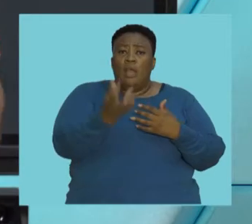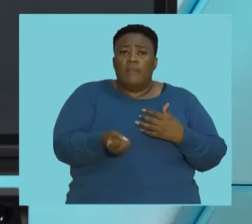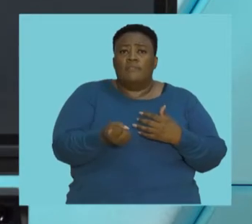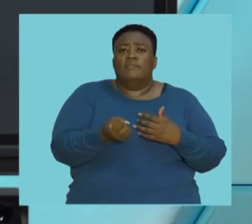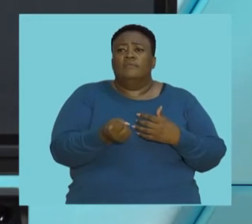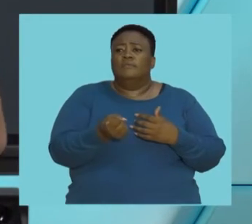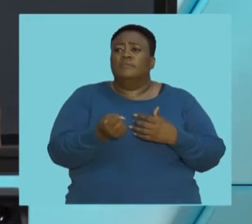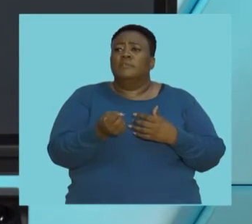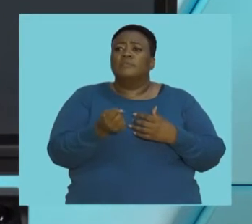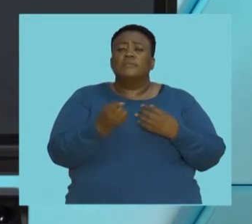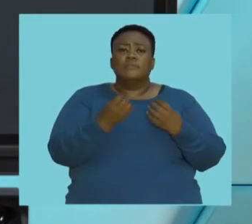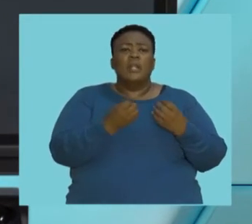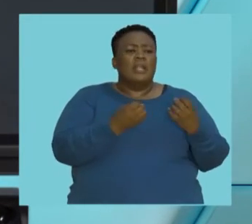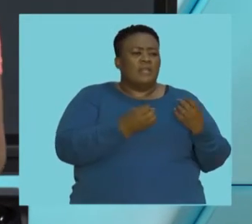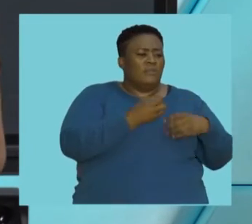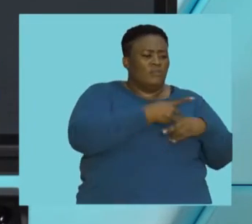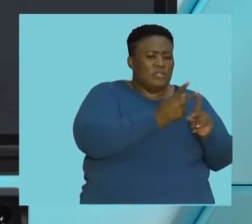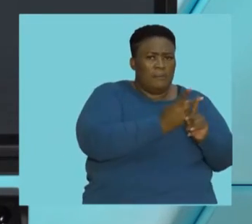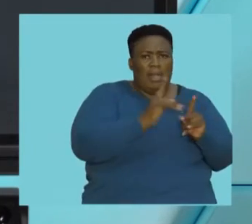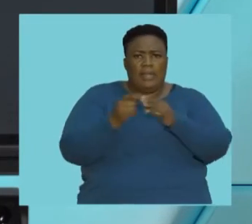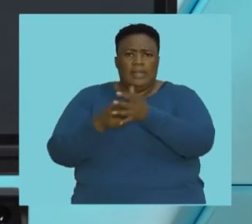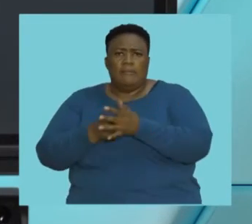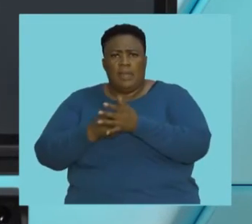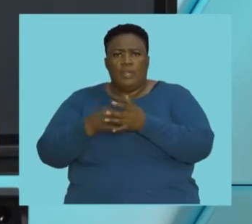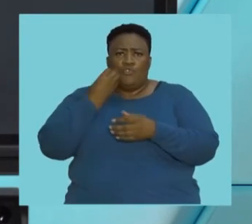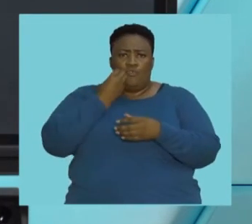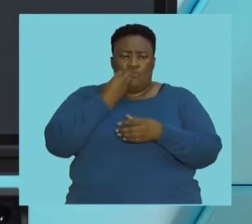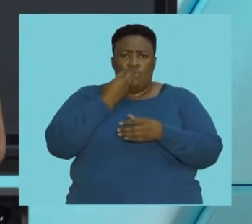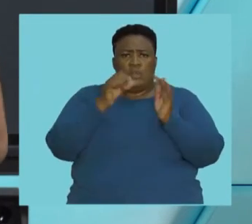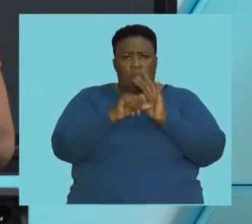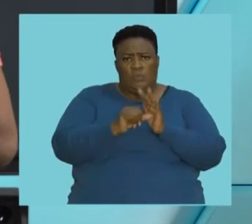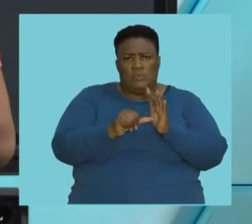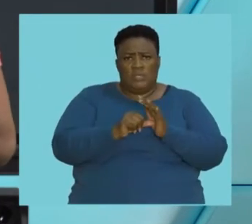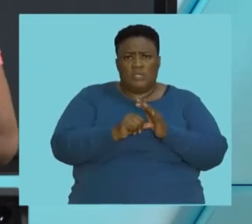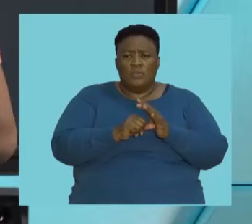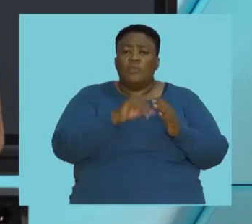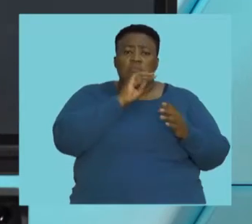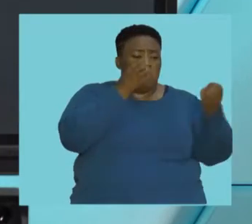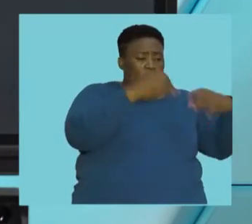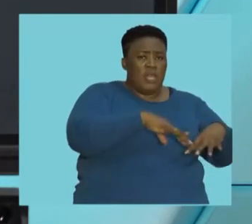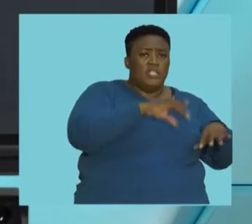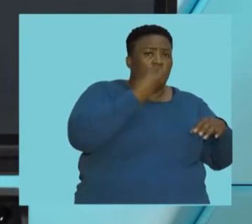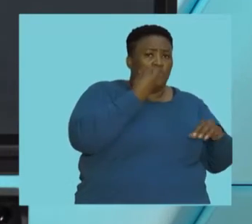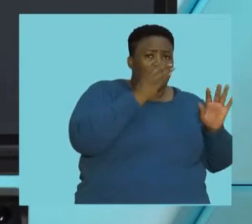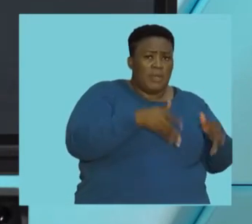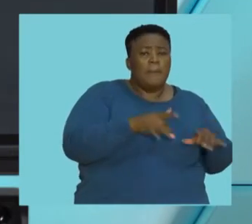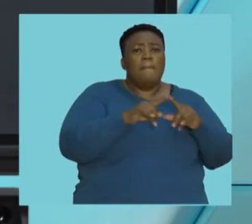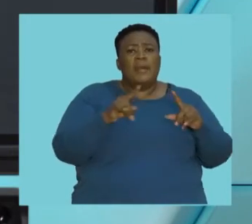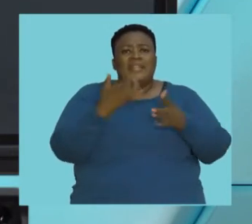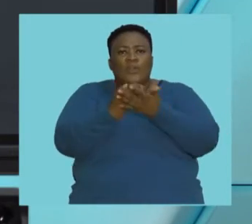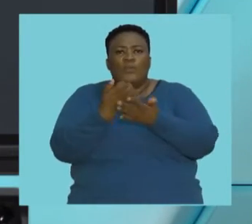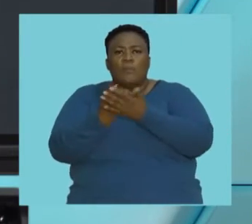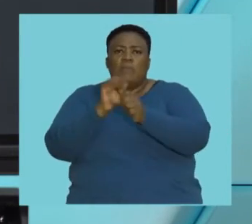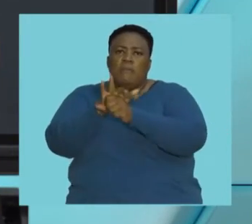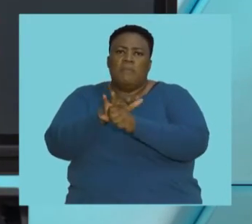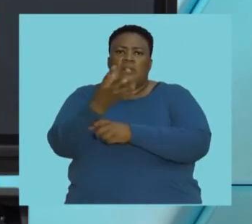there's a knock-on effect on the supply and the demand of food. So it's not just the wasting of the food,